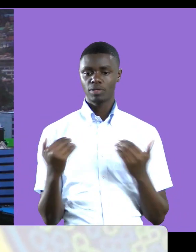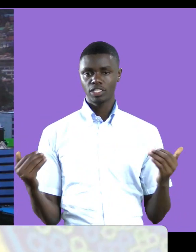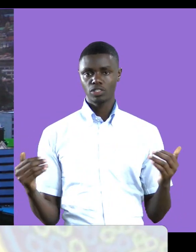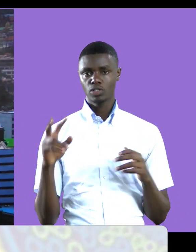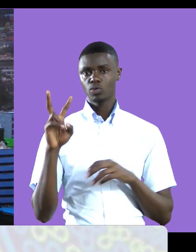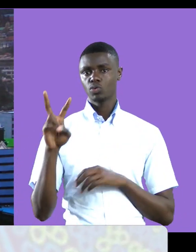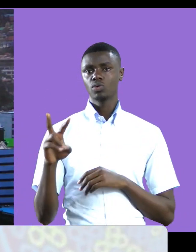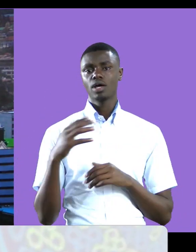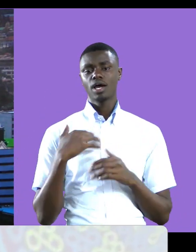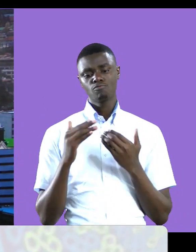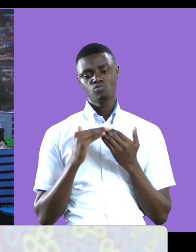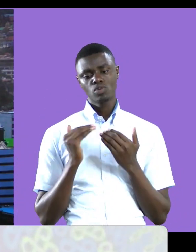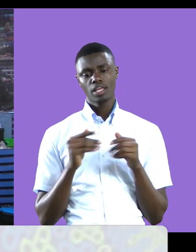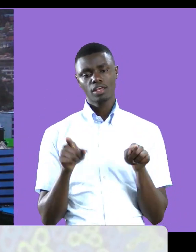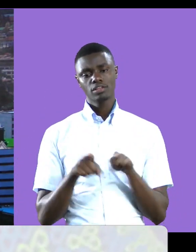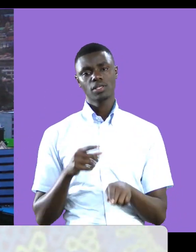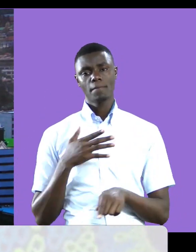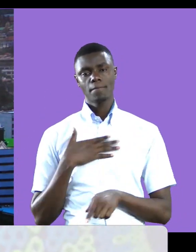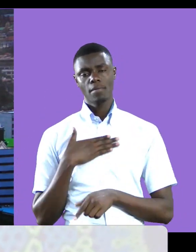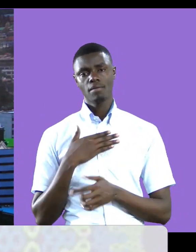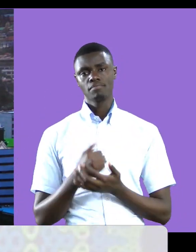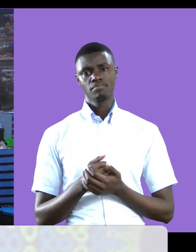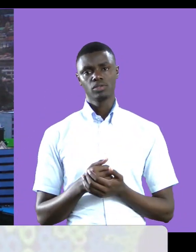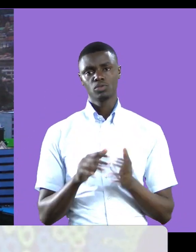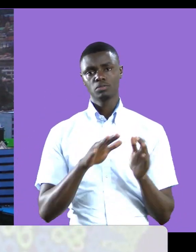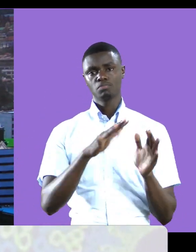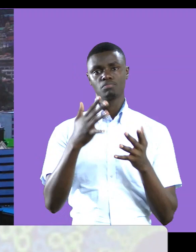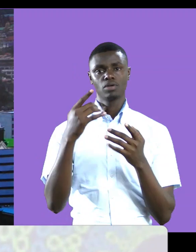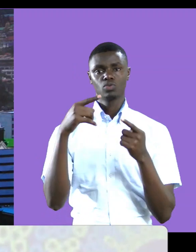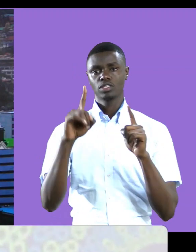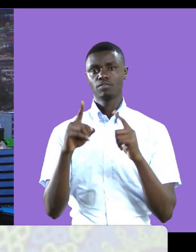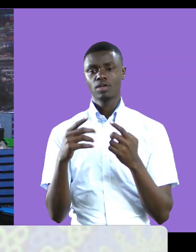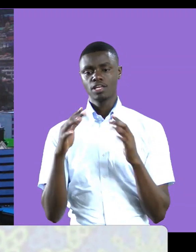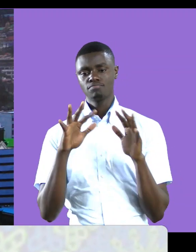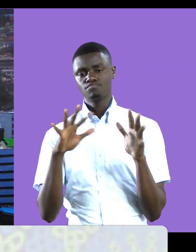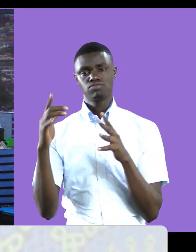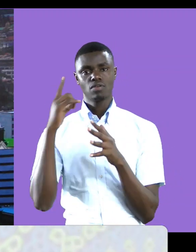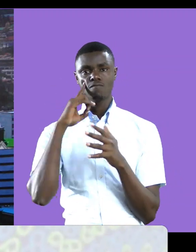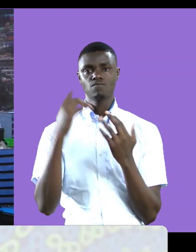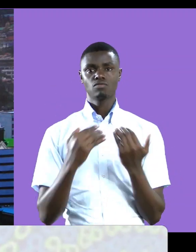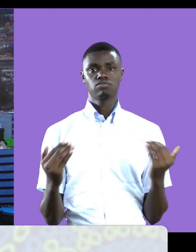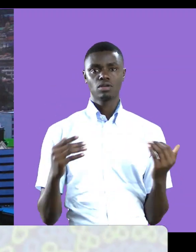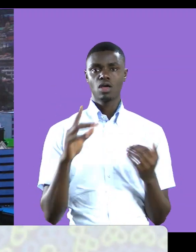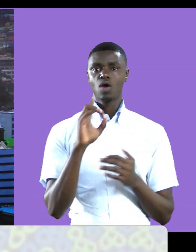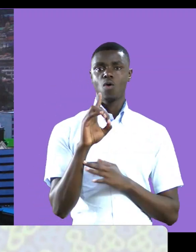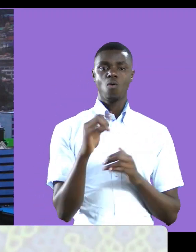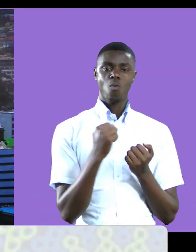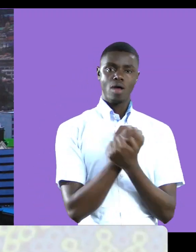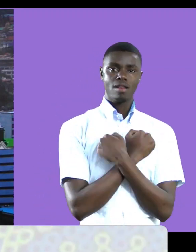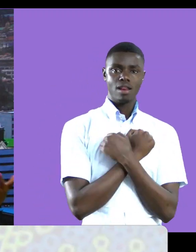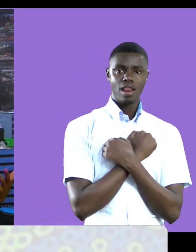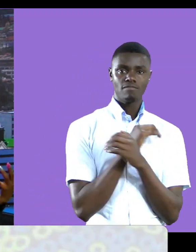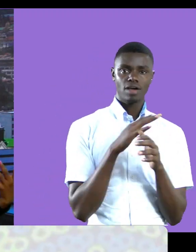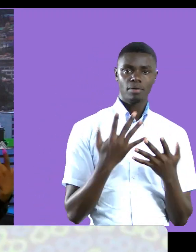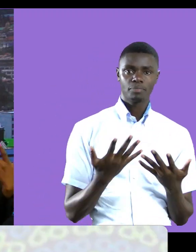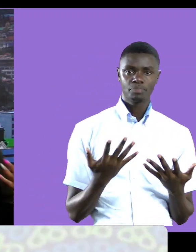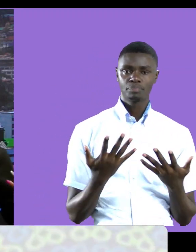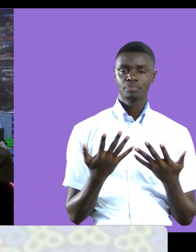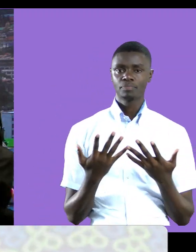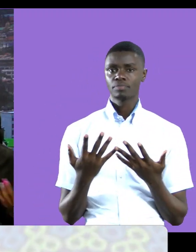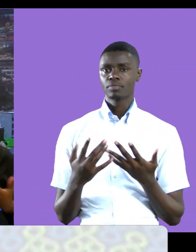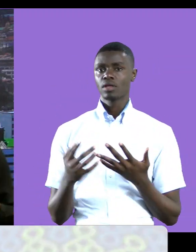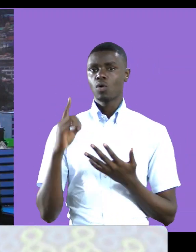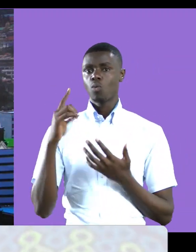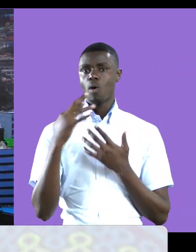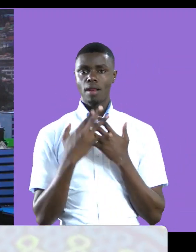na nawashughulike kama ni wake, wanipata? Big up to yourself, big up kuangalia wenzako, tusemanga one love hapa ndani, hapa inaje mtu wangu. Kabisa, one